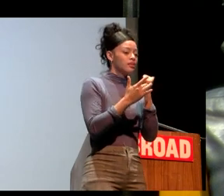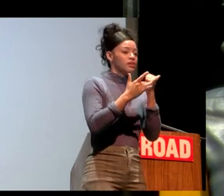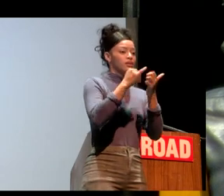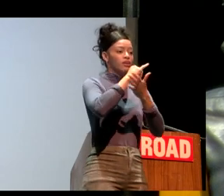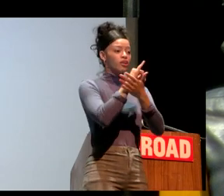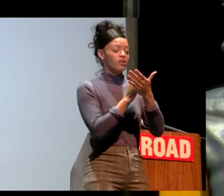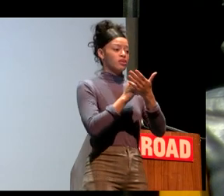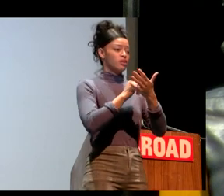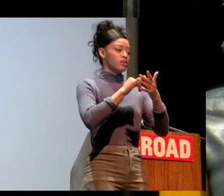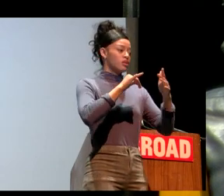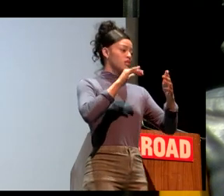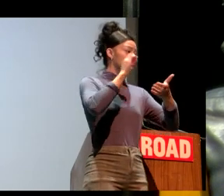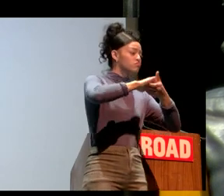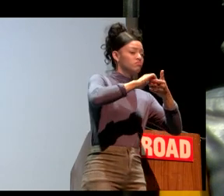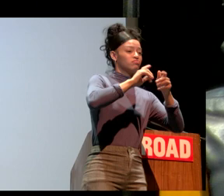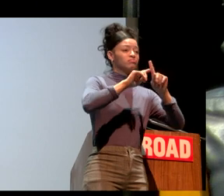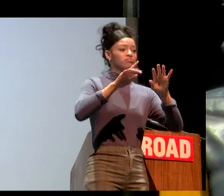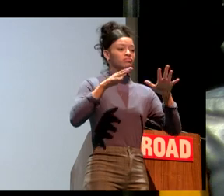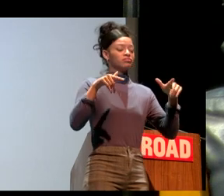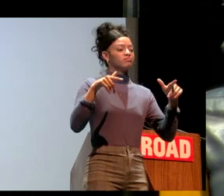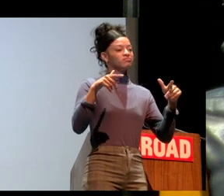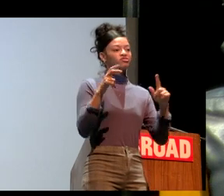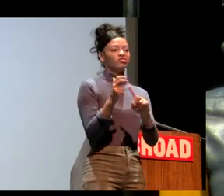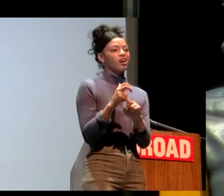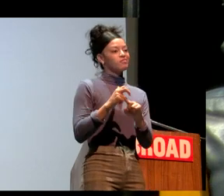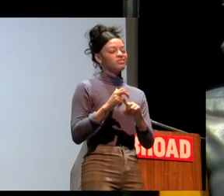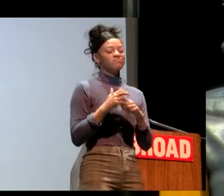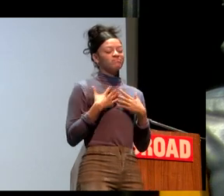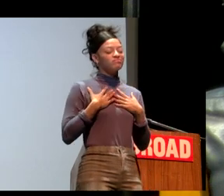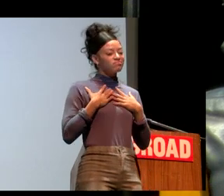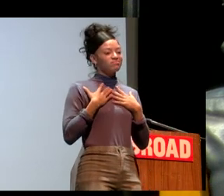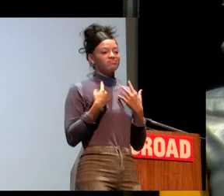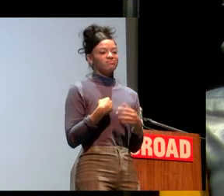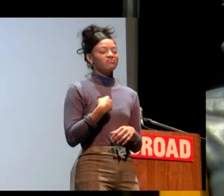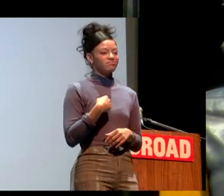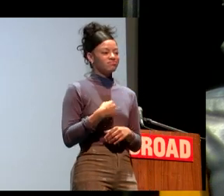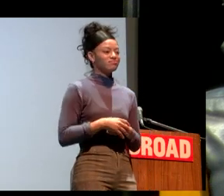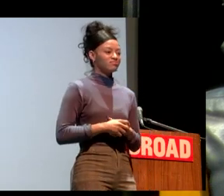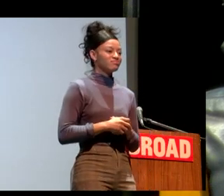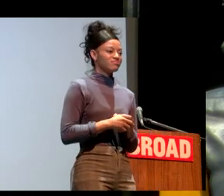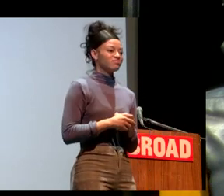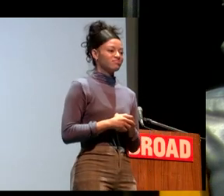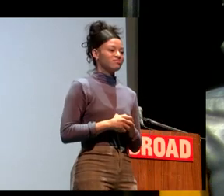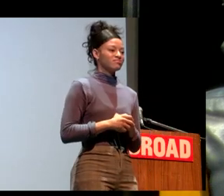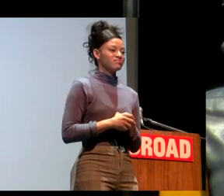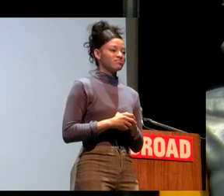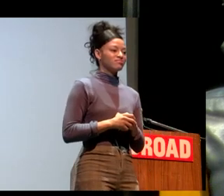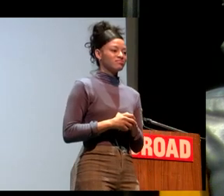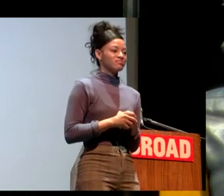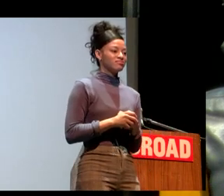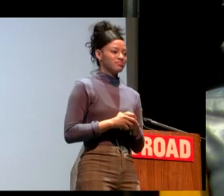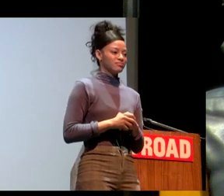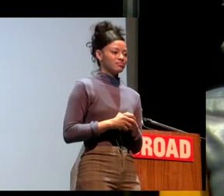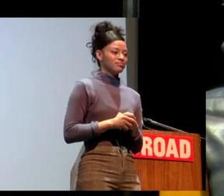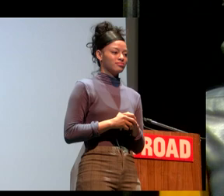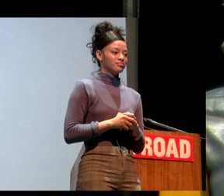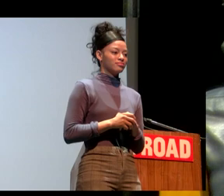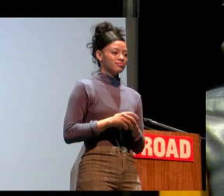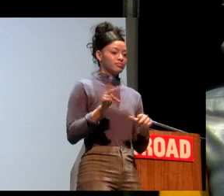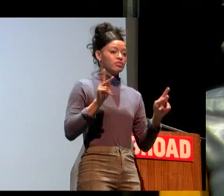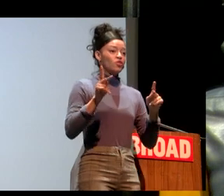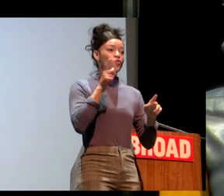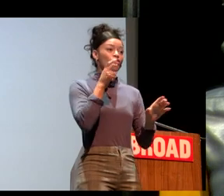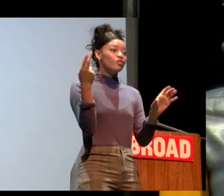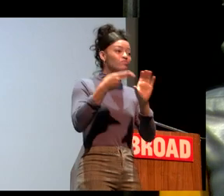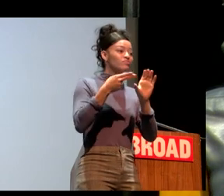know that anyone that enters this world has quite a learning curve, and it's a hard world